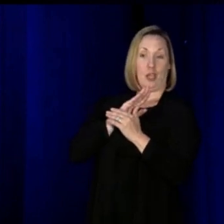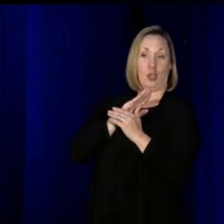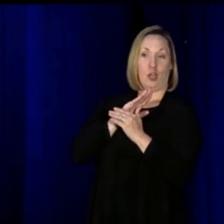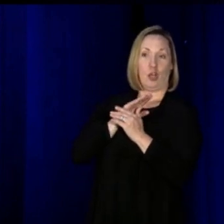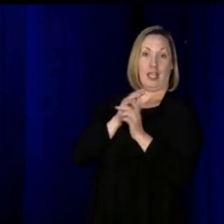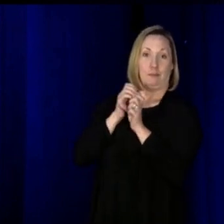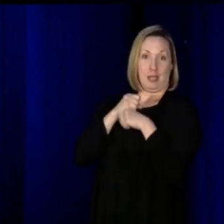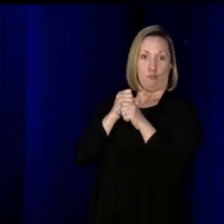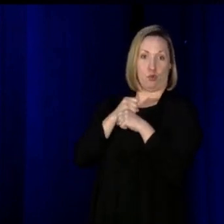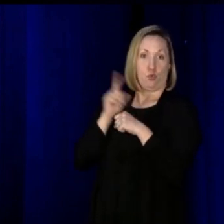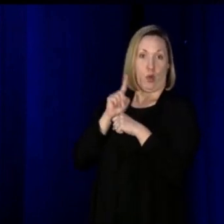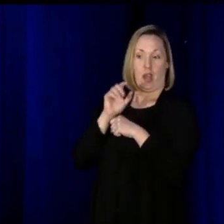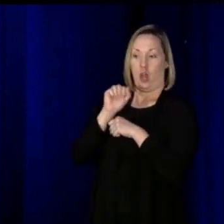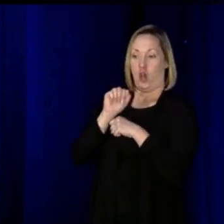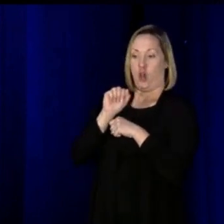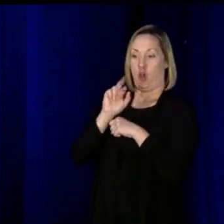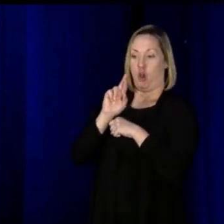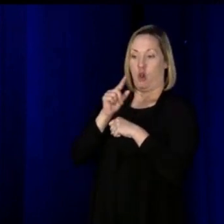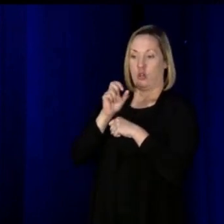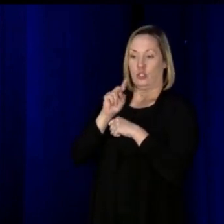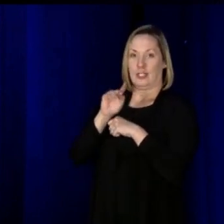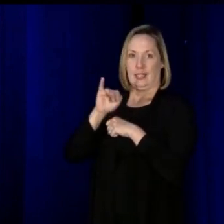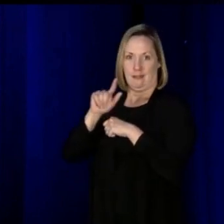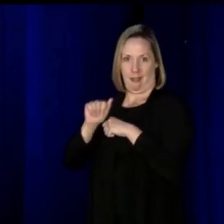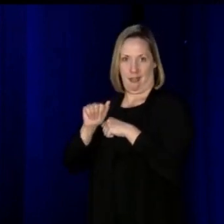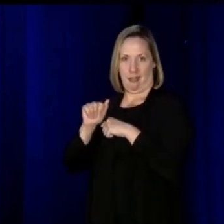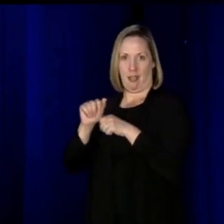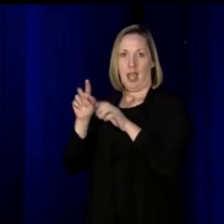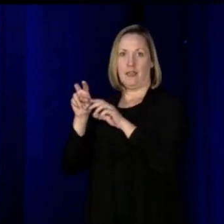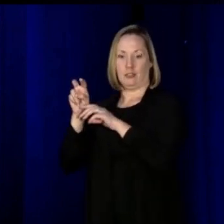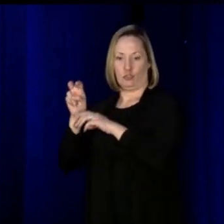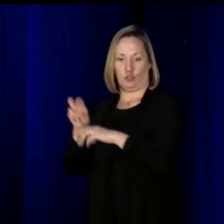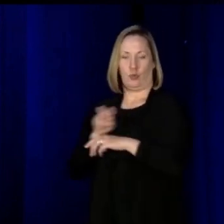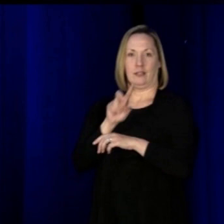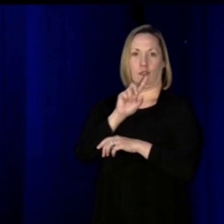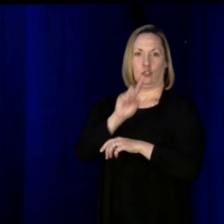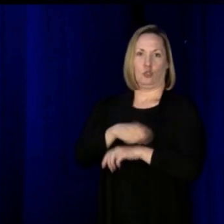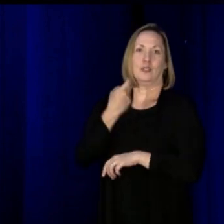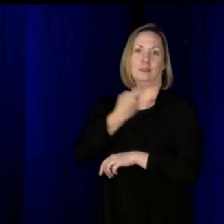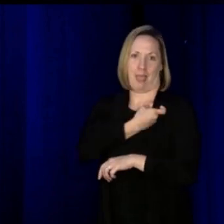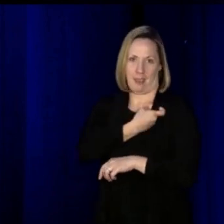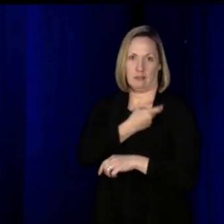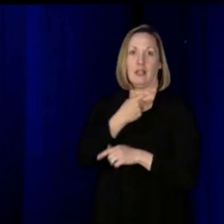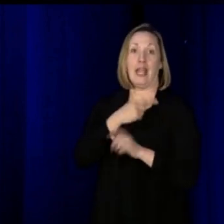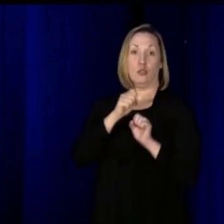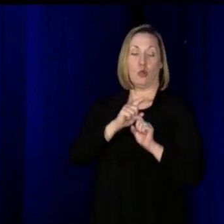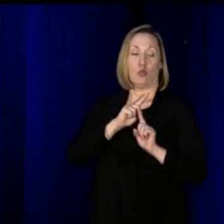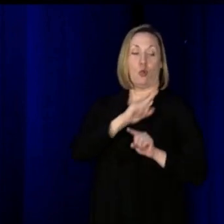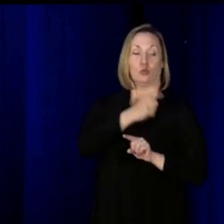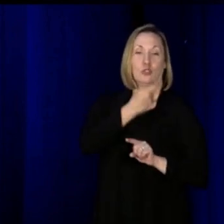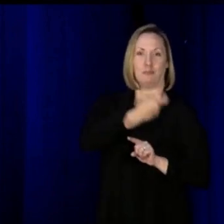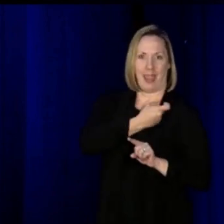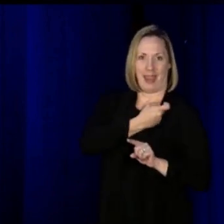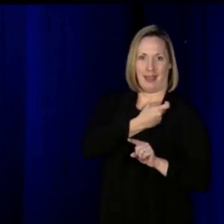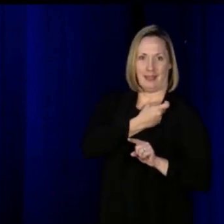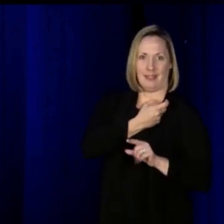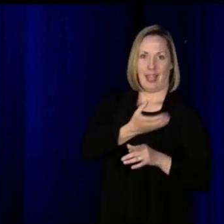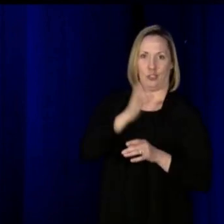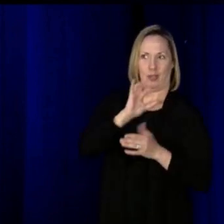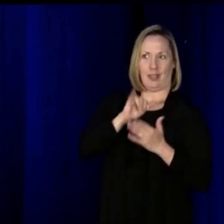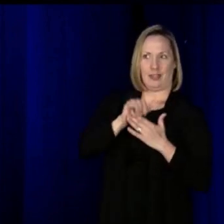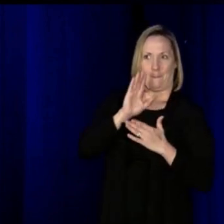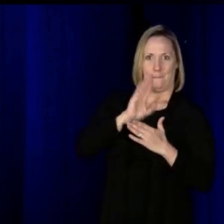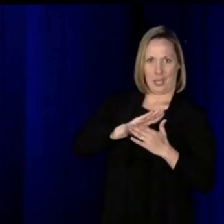brewed in Argentina, is being transferred to Spain, and you can go to Spain and get the beer.